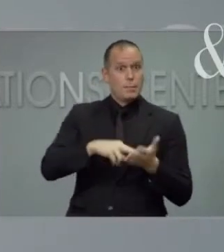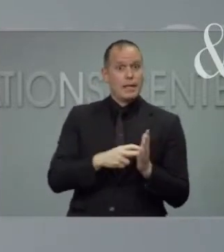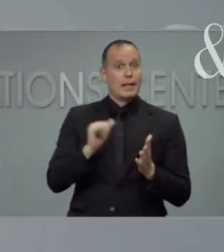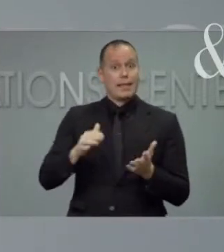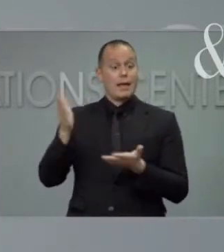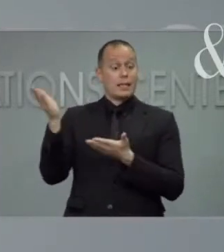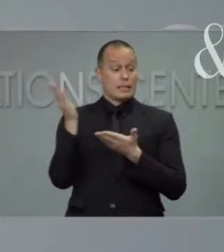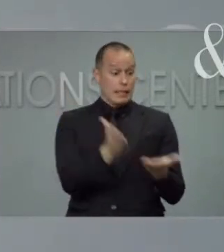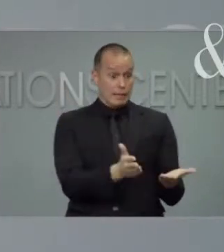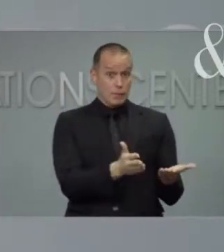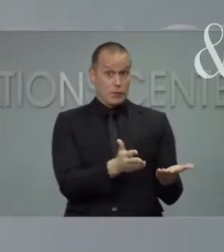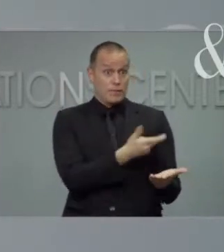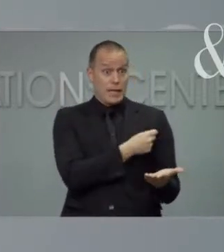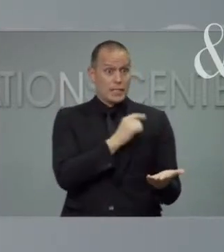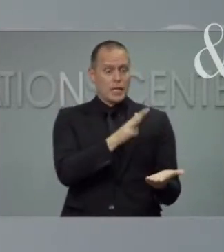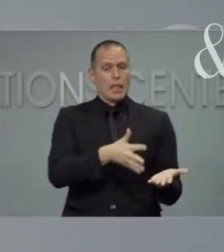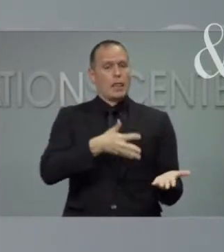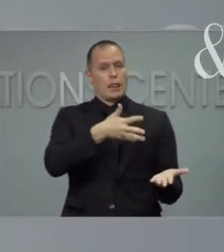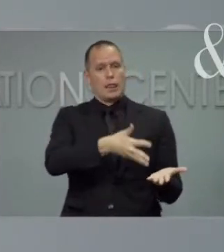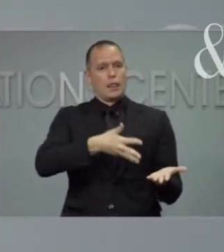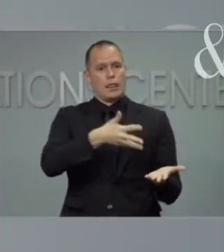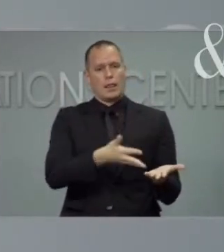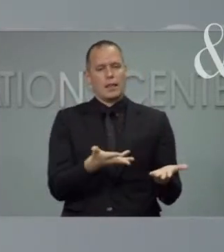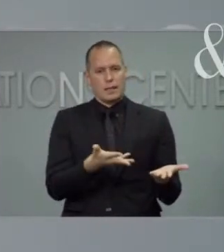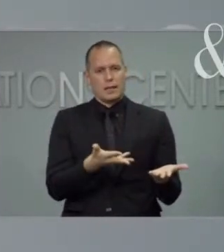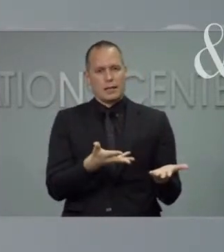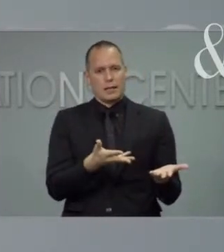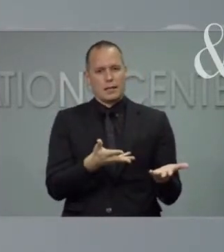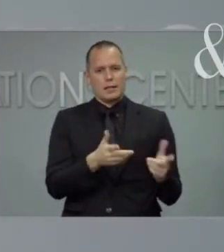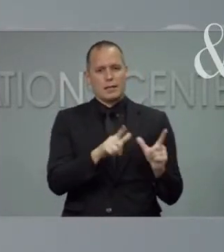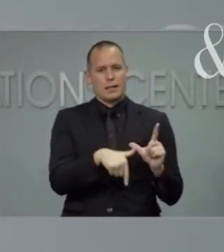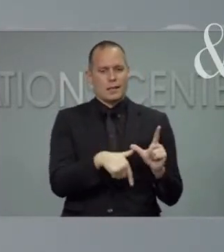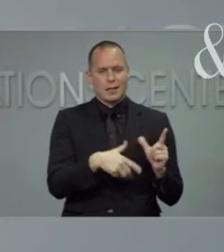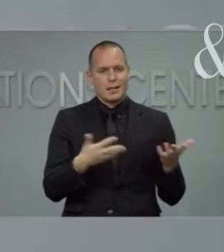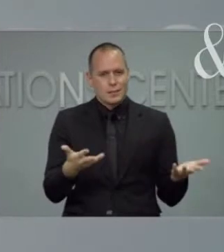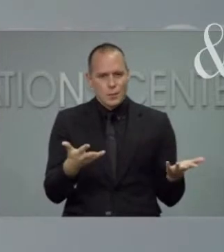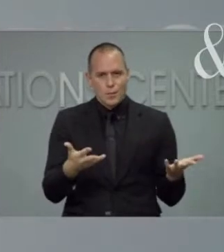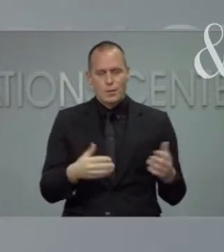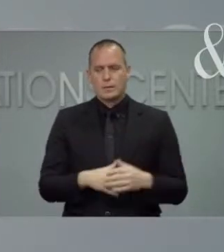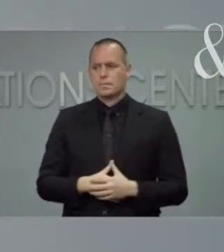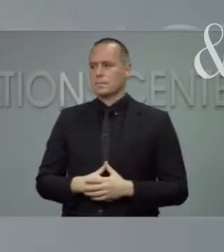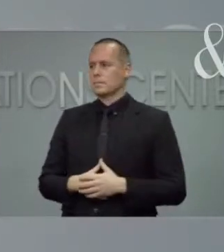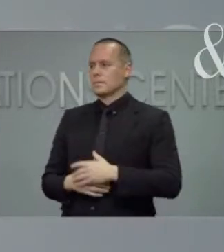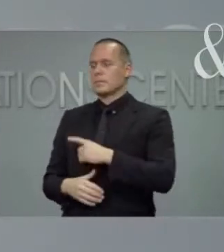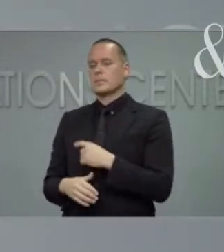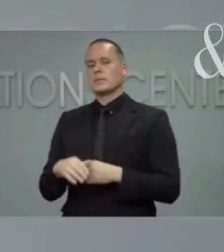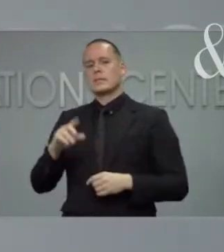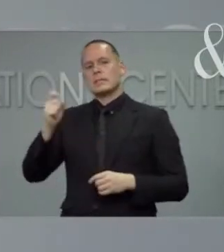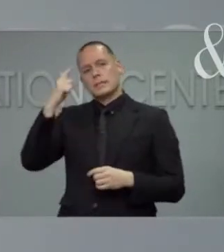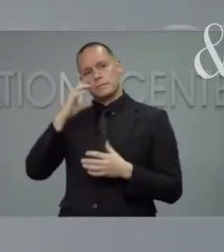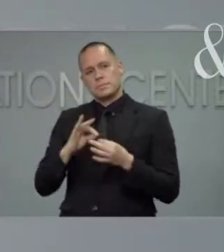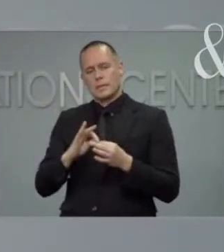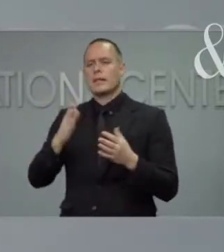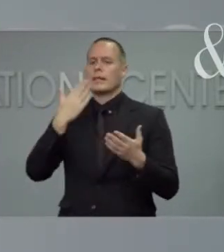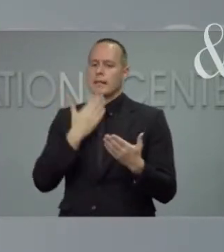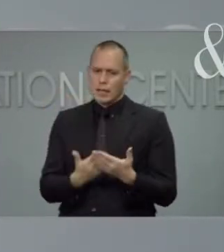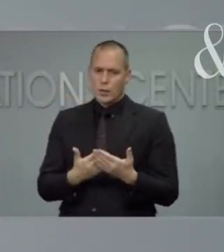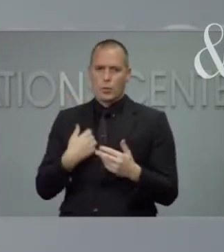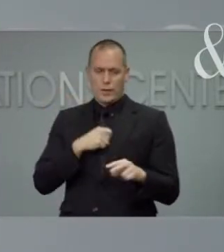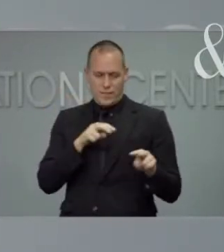on shelves? Well, thanks for that question. And we've been really looking at our data very closely every single